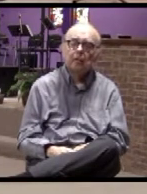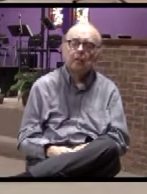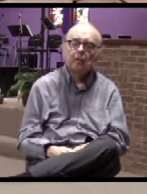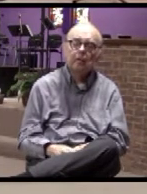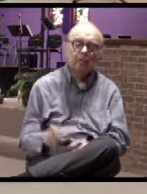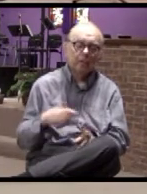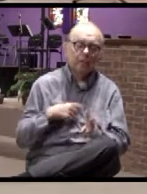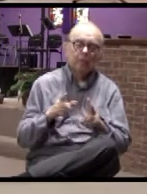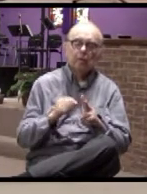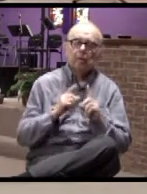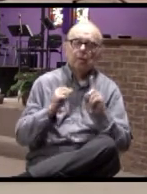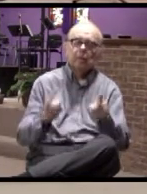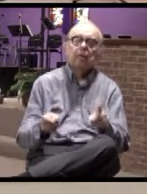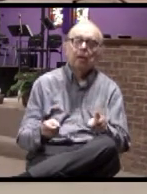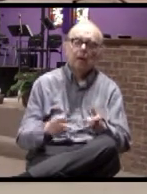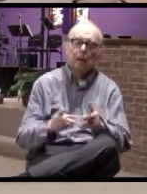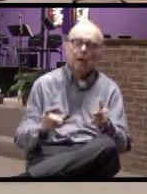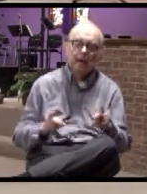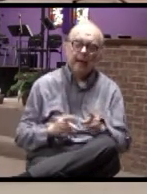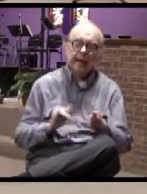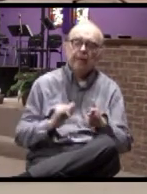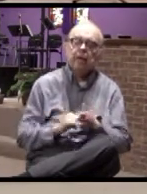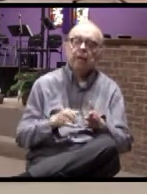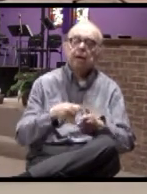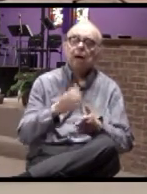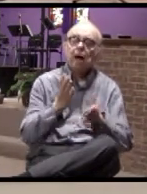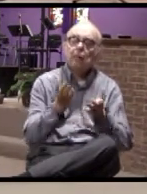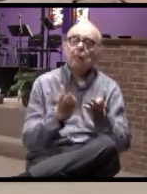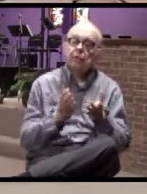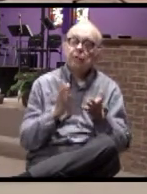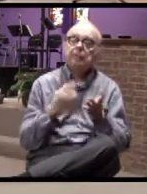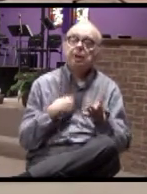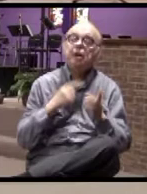I choose to go to the place that God wants me to go,